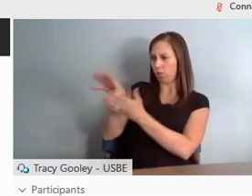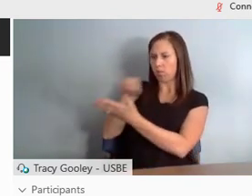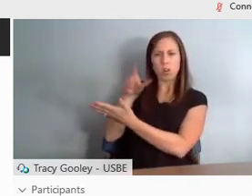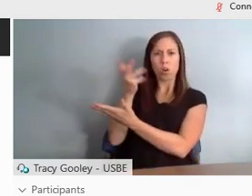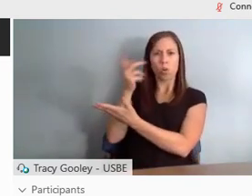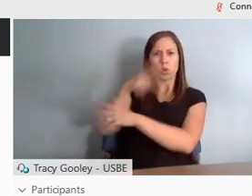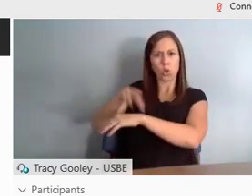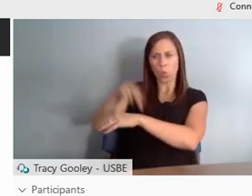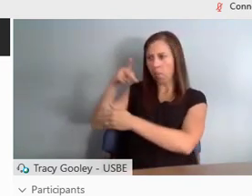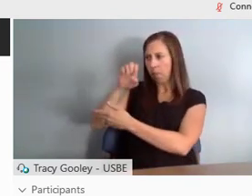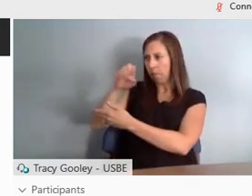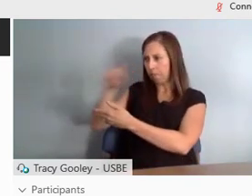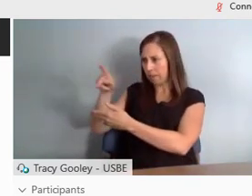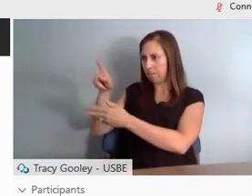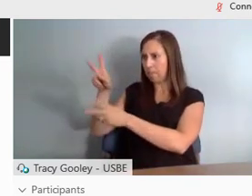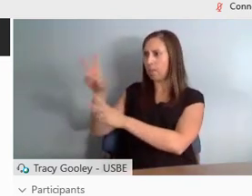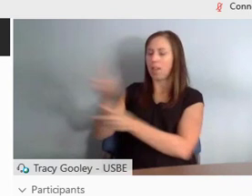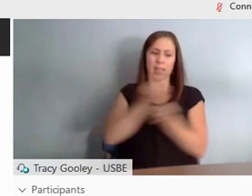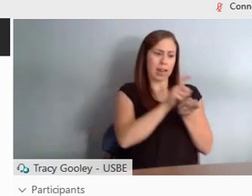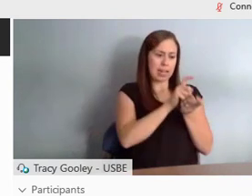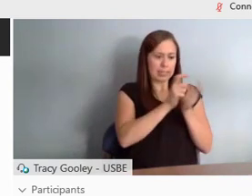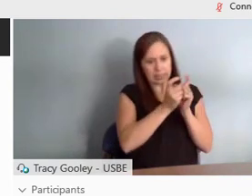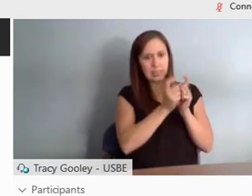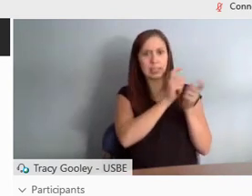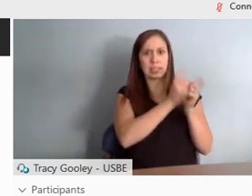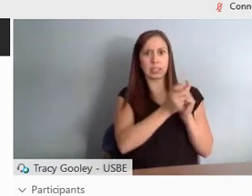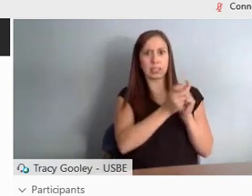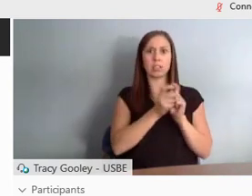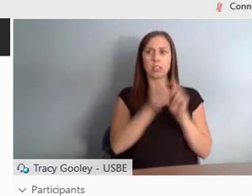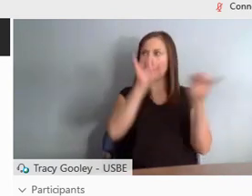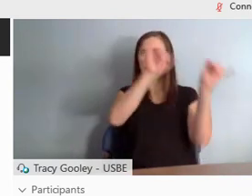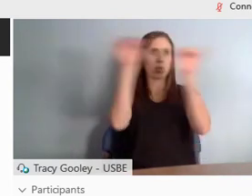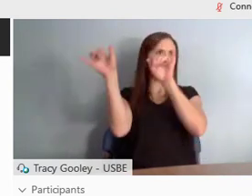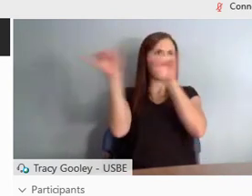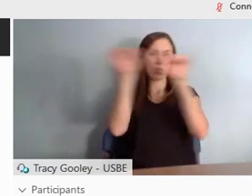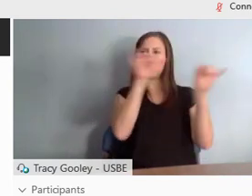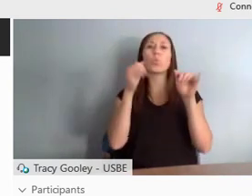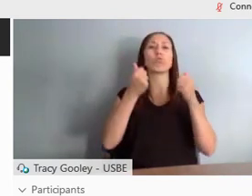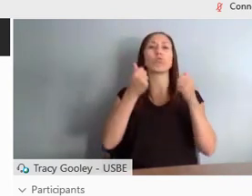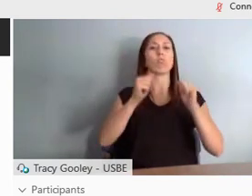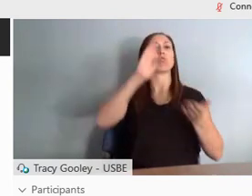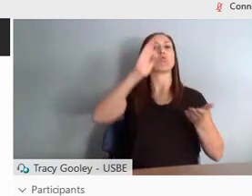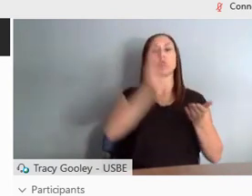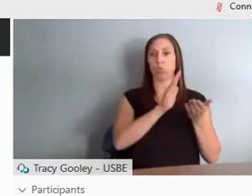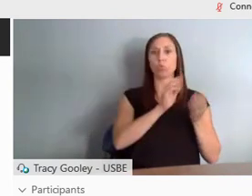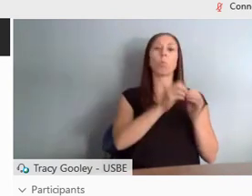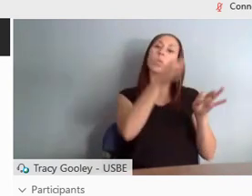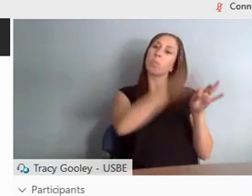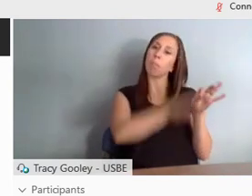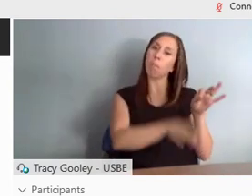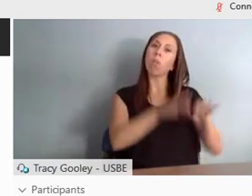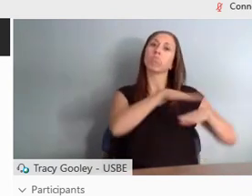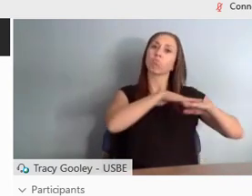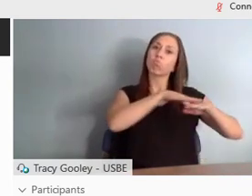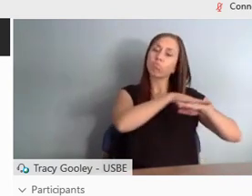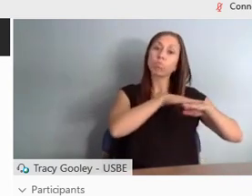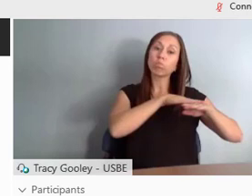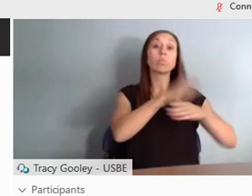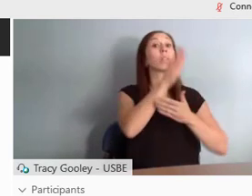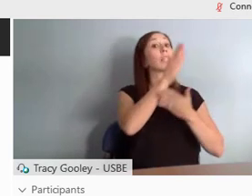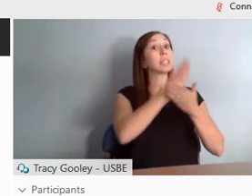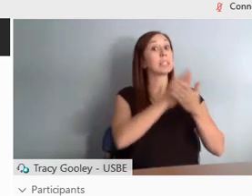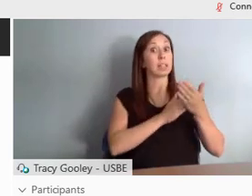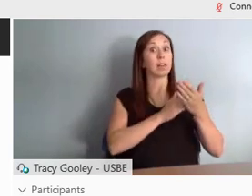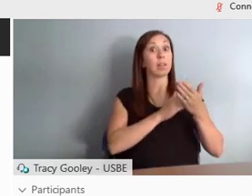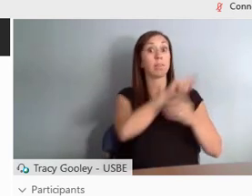We went question by question through the regular PEEP and just looked at that reduction. So you will find that there are some questions